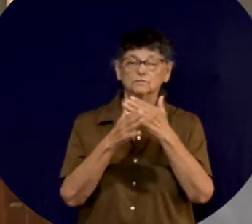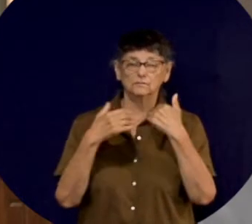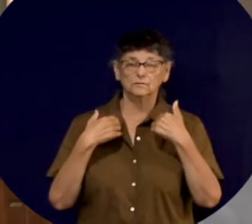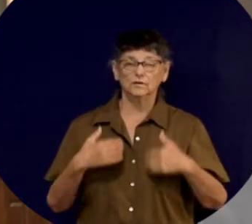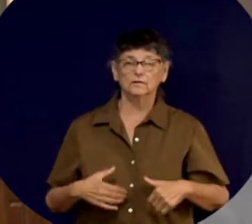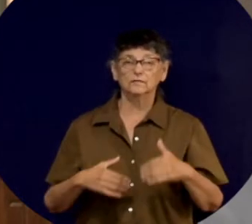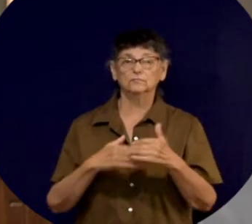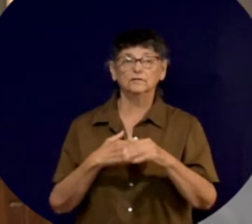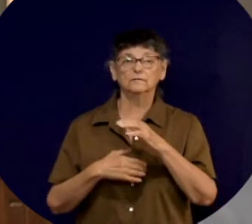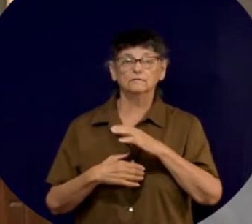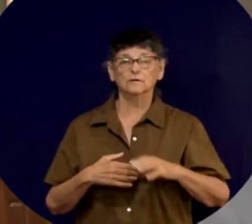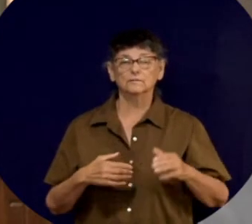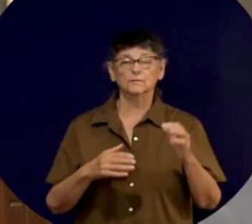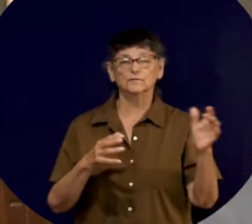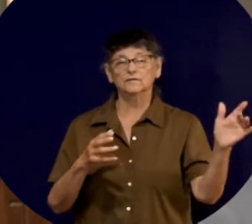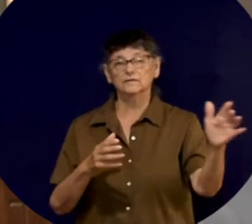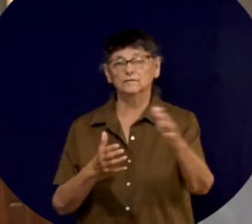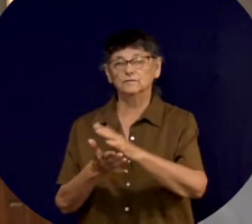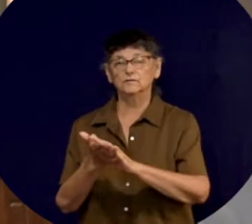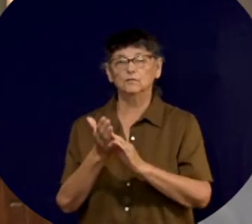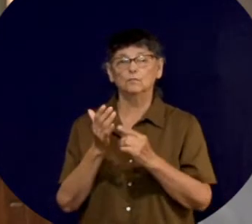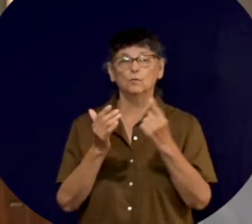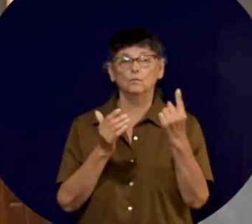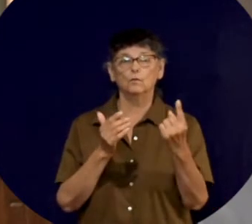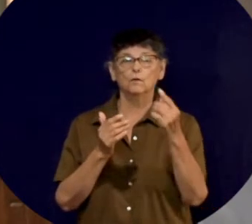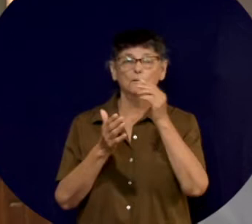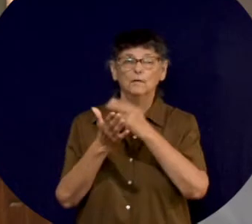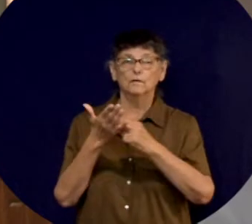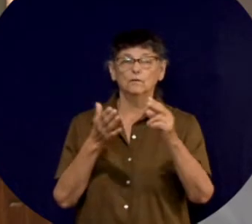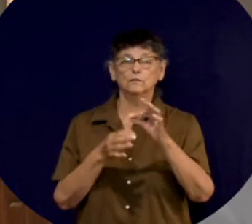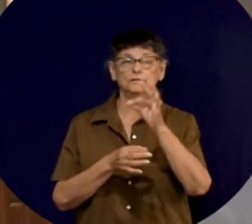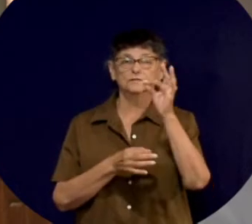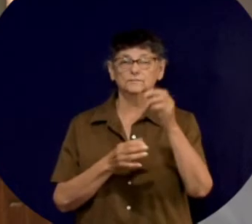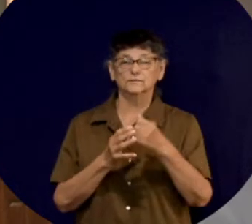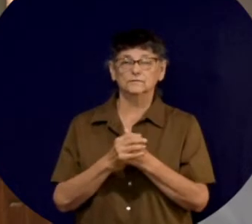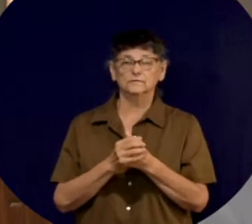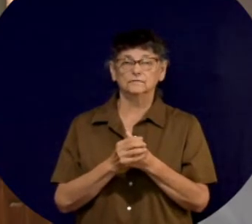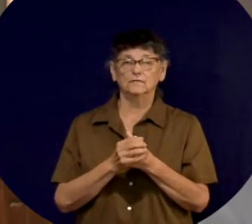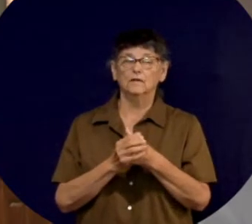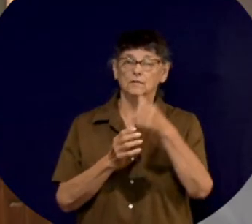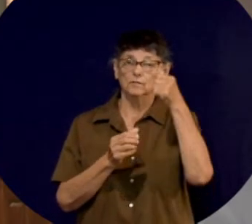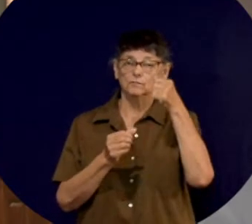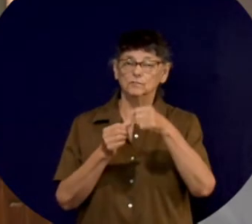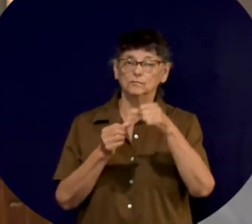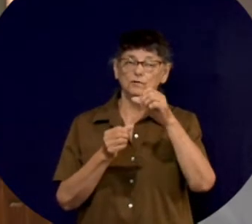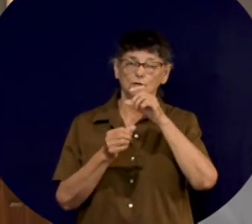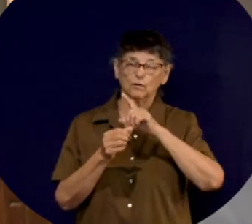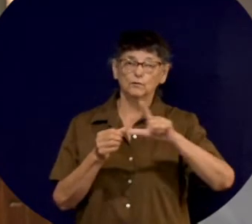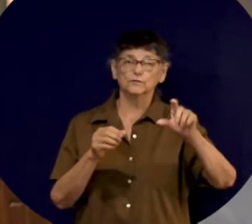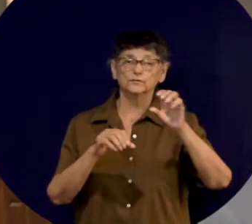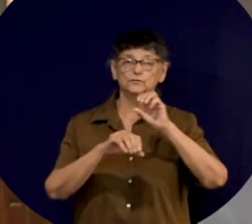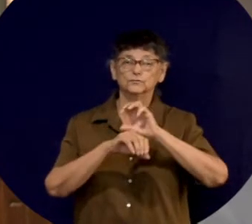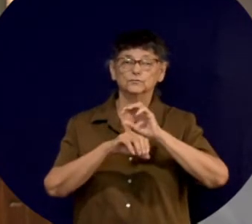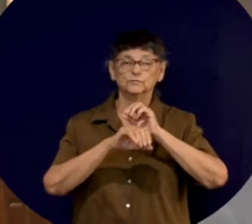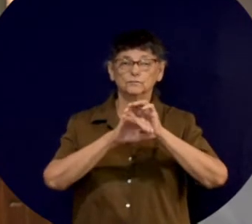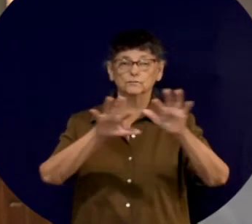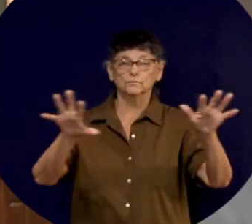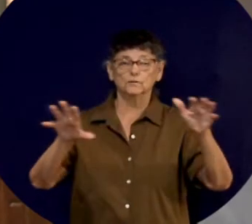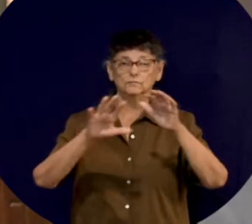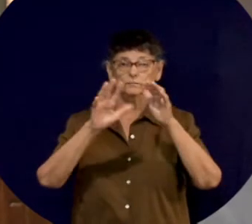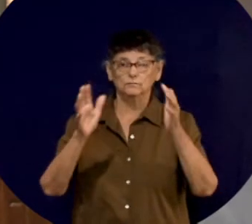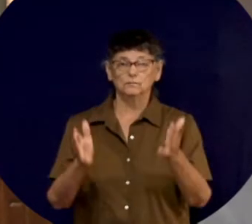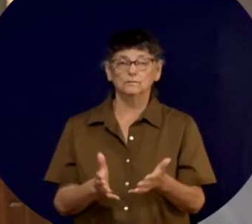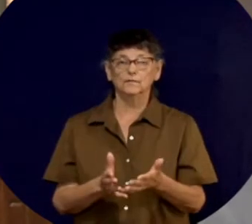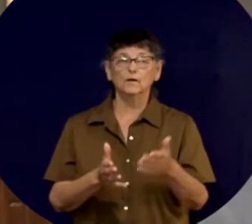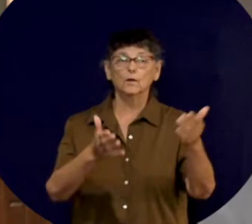of the body and blood of Christ, we may be gathered into one by the Holy Spirit. Remember, Lord, your church spread throughout the